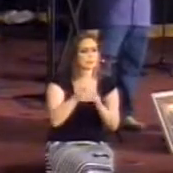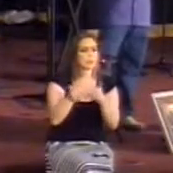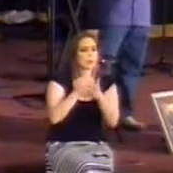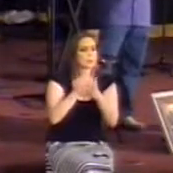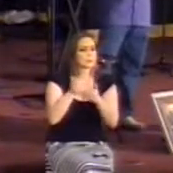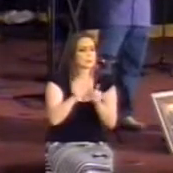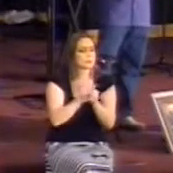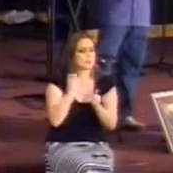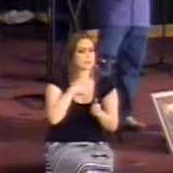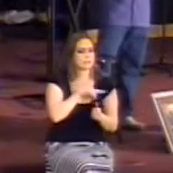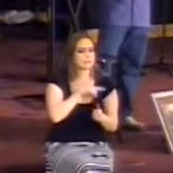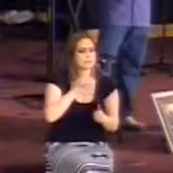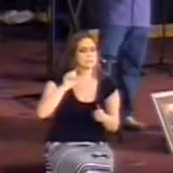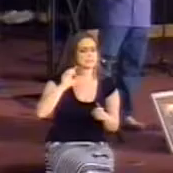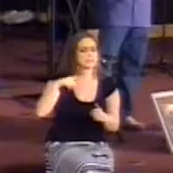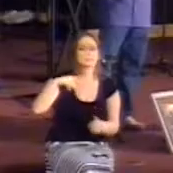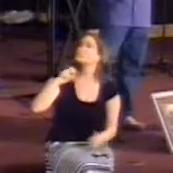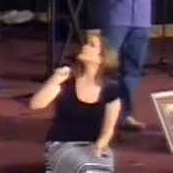139.